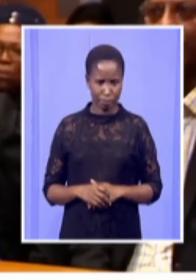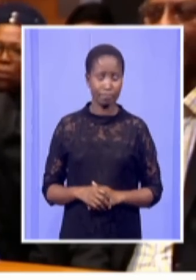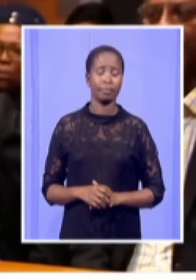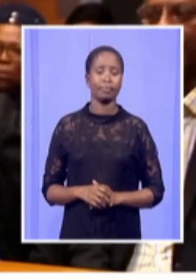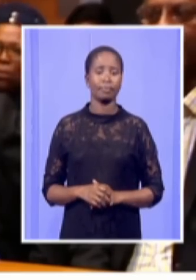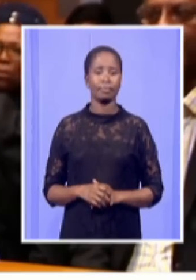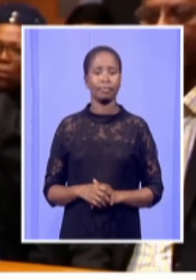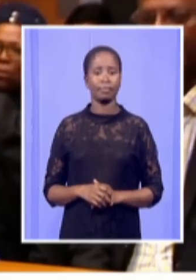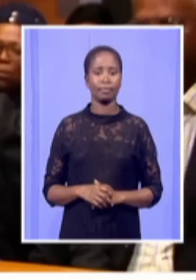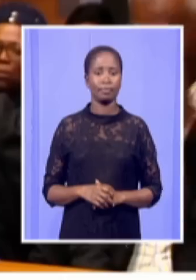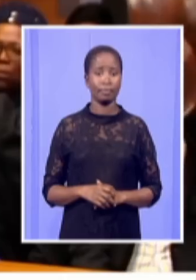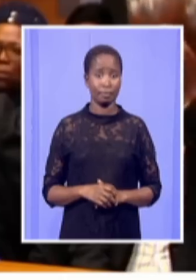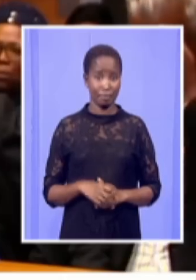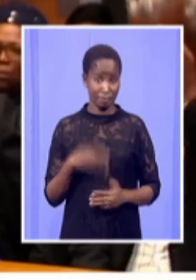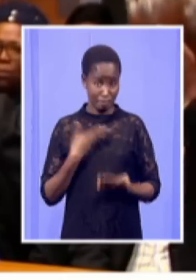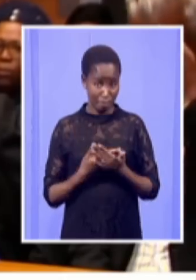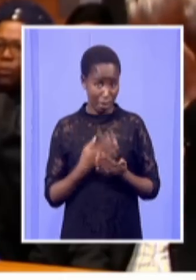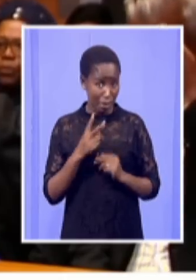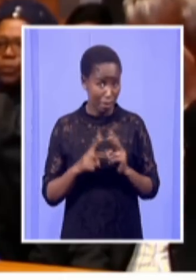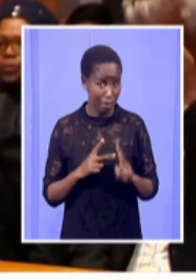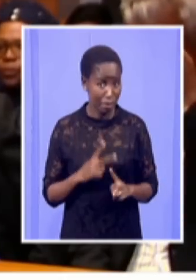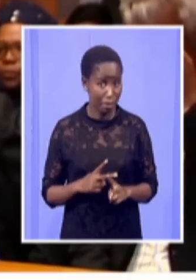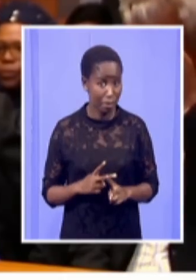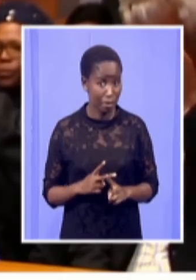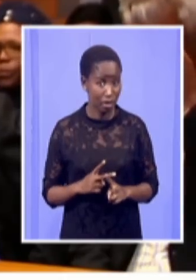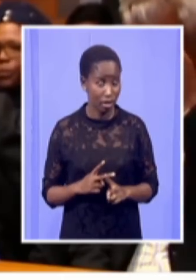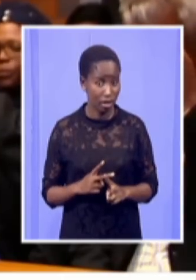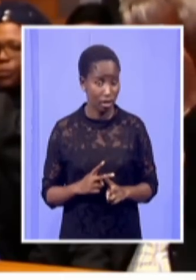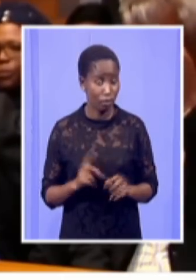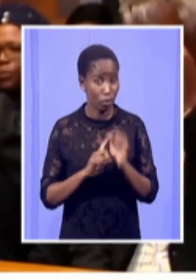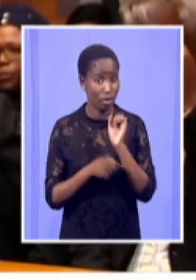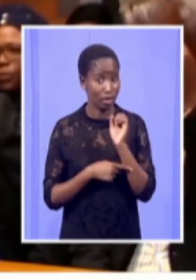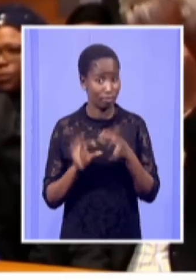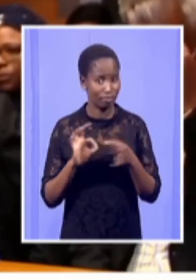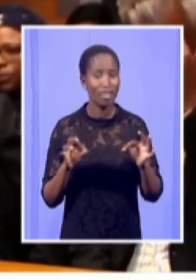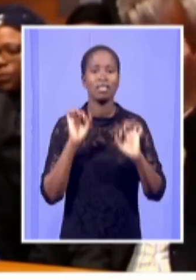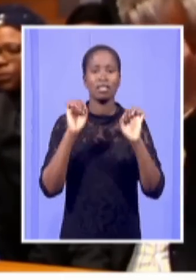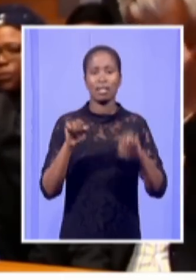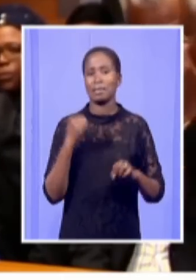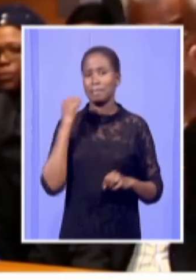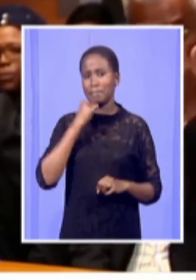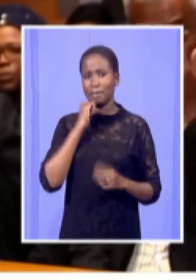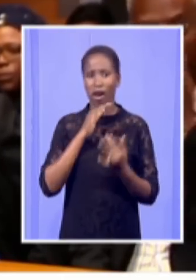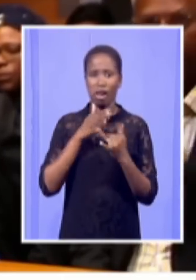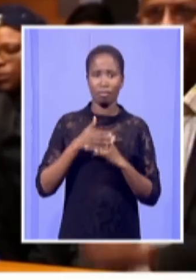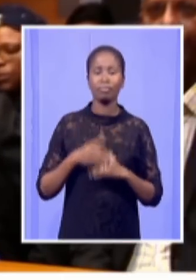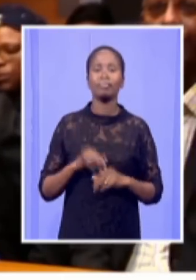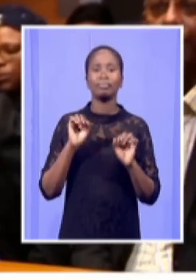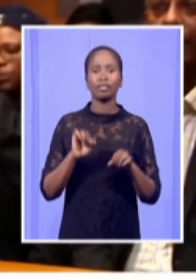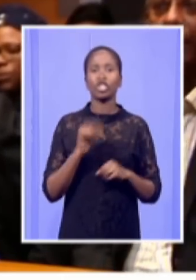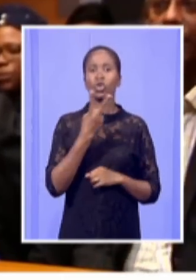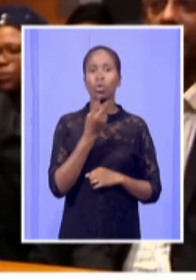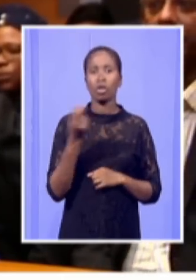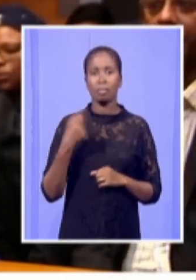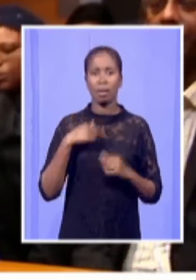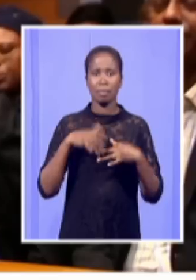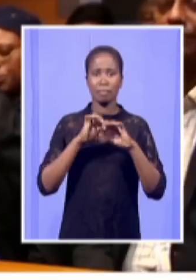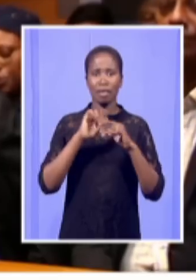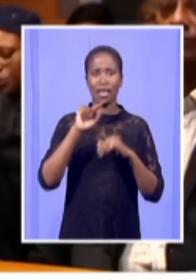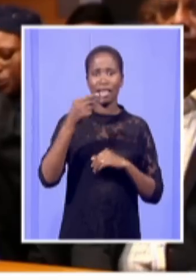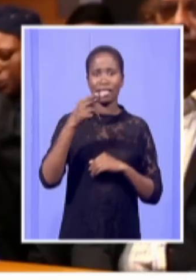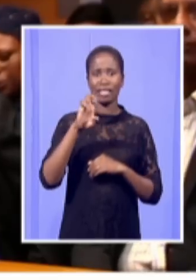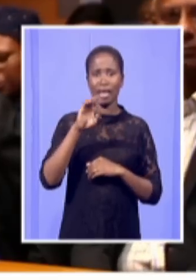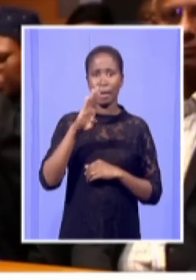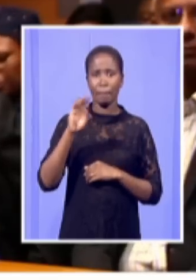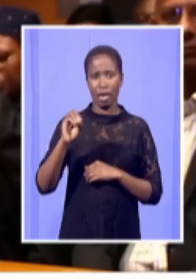I will then just repeat the last sentence, Your Yes, Worship, for the please. record. Sorry for the interruption. In 2000, I established Tebe Investment Holdings, which